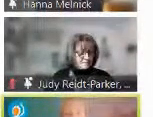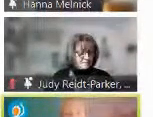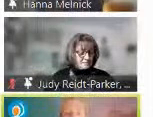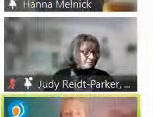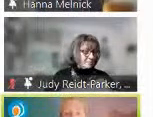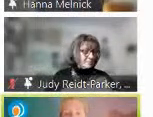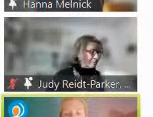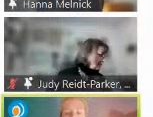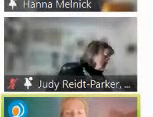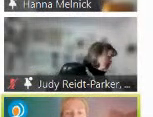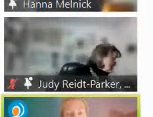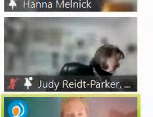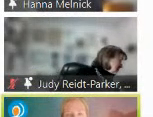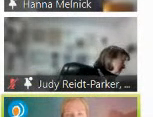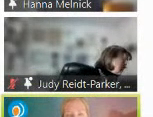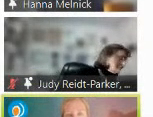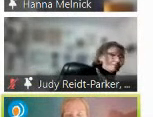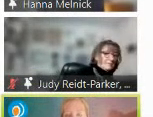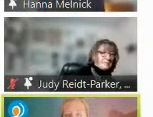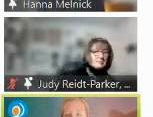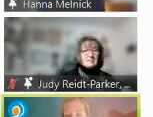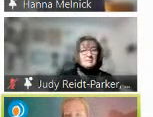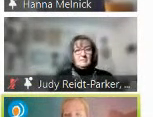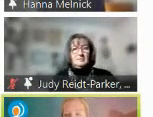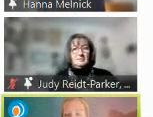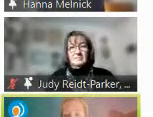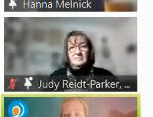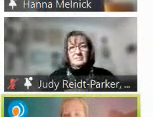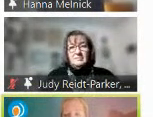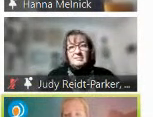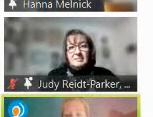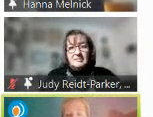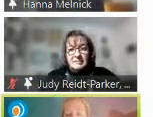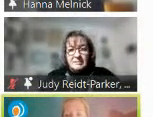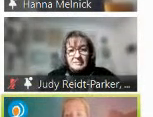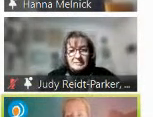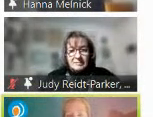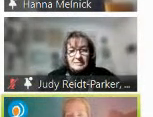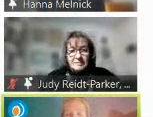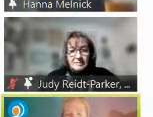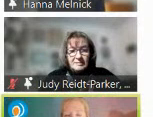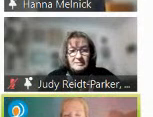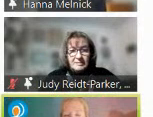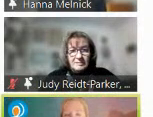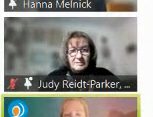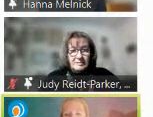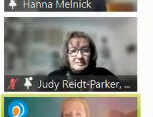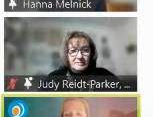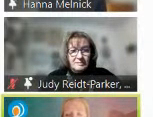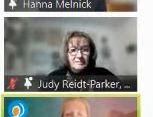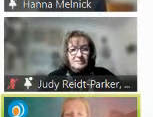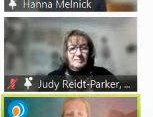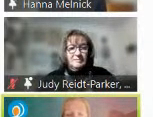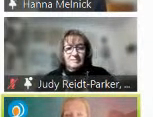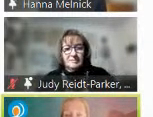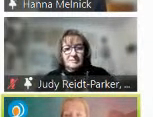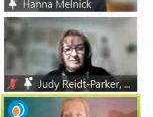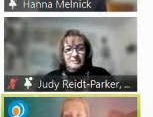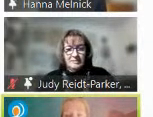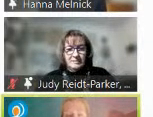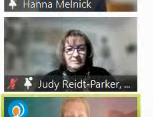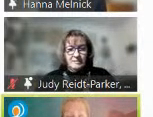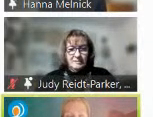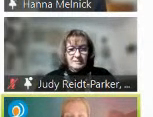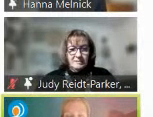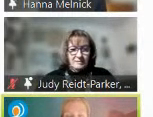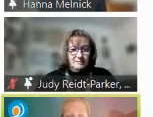allowed to collect payment, even though children are not enrolled in service in that particular day. While this is much better